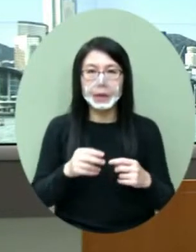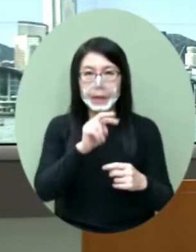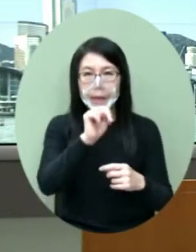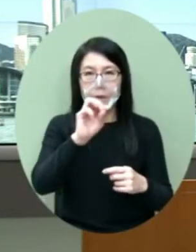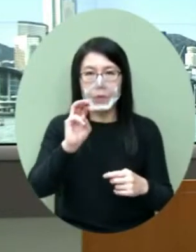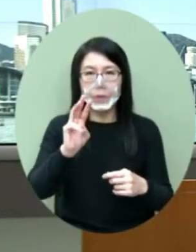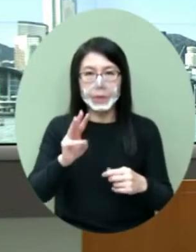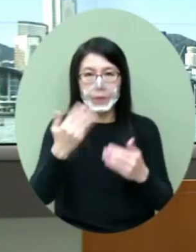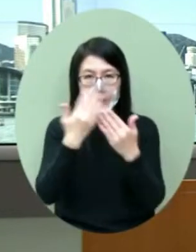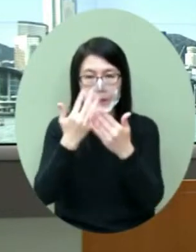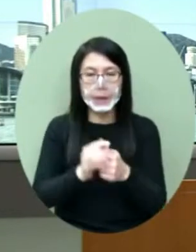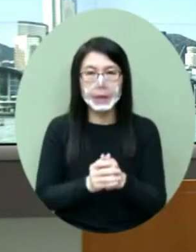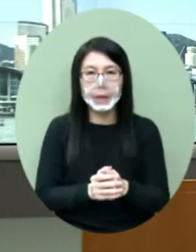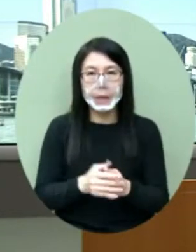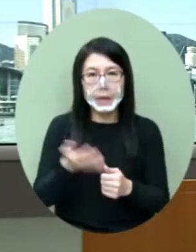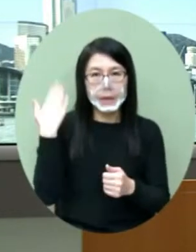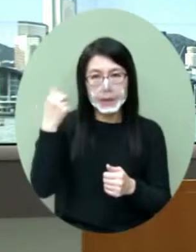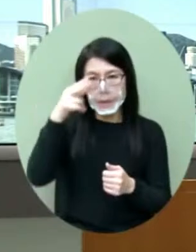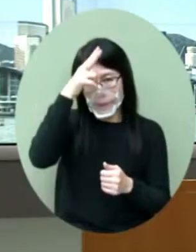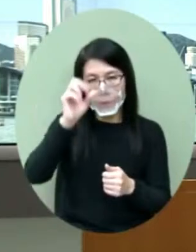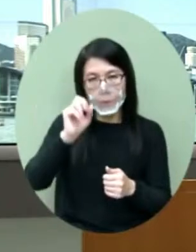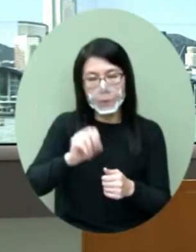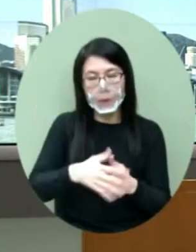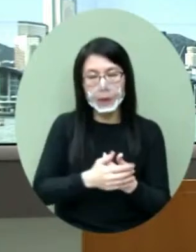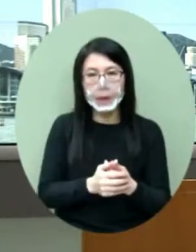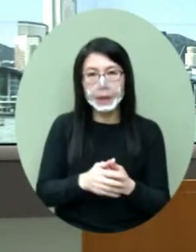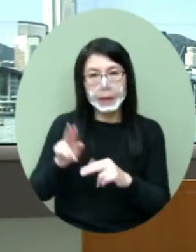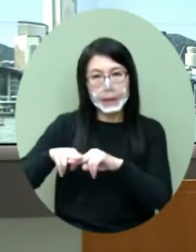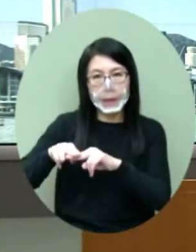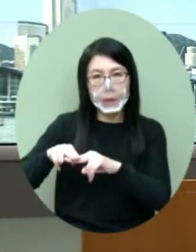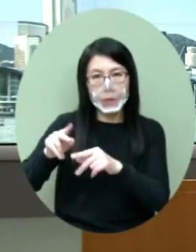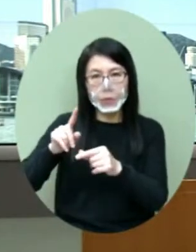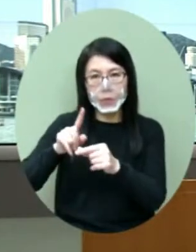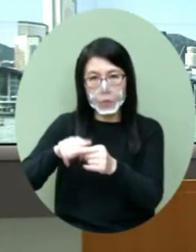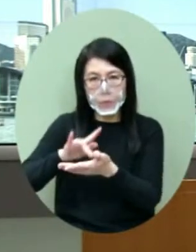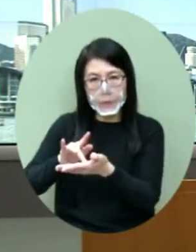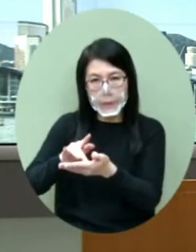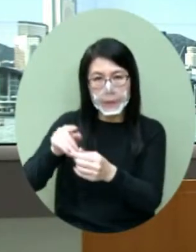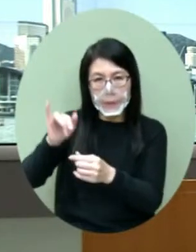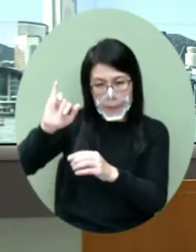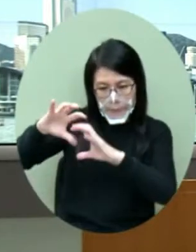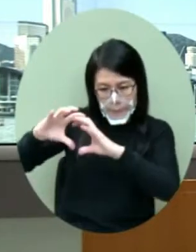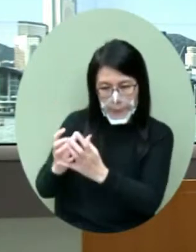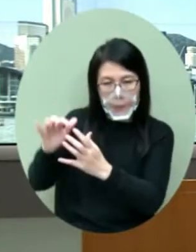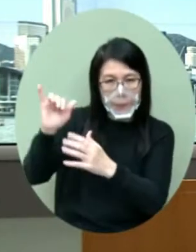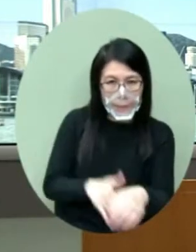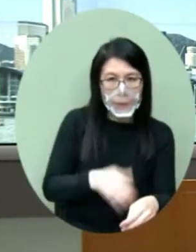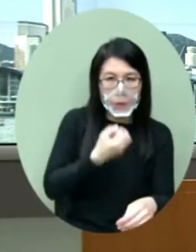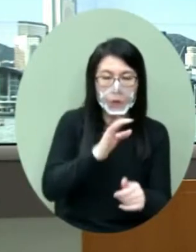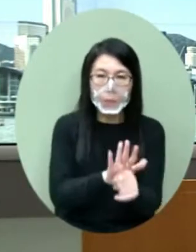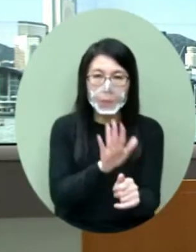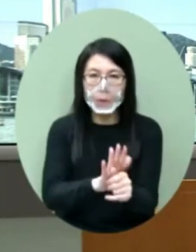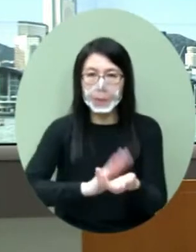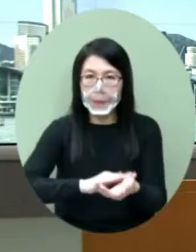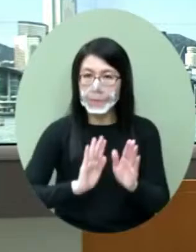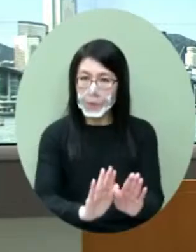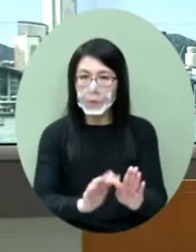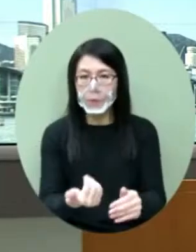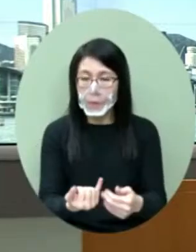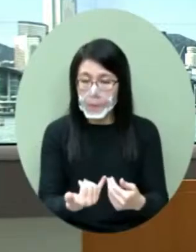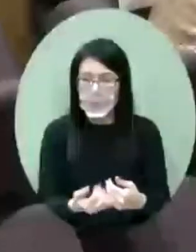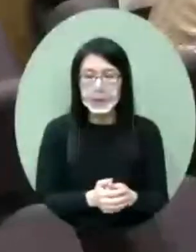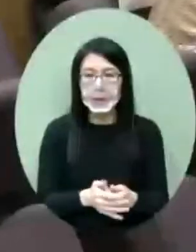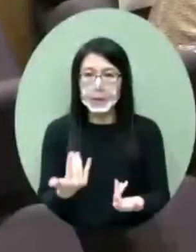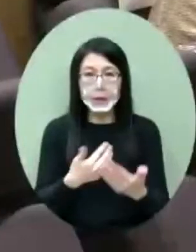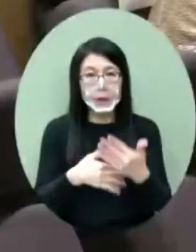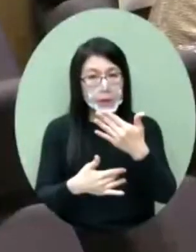Now news. Earlier, the government pointed out that the mainland Chinese medicine practitioners will come to